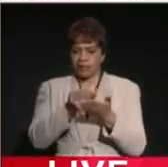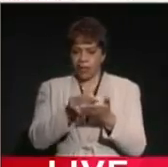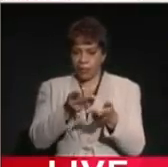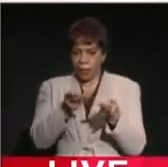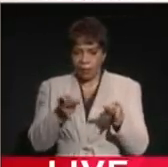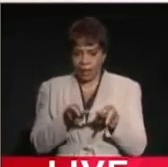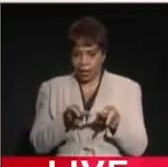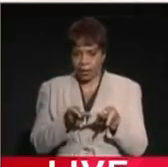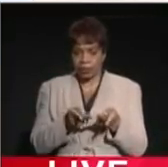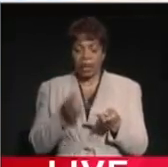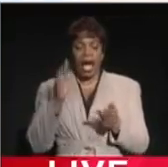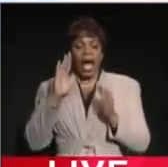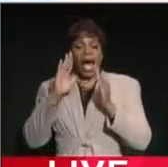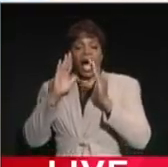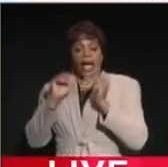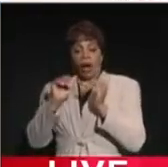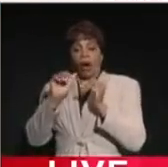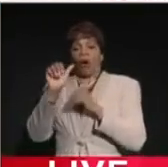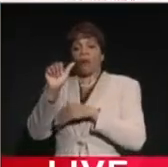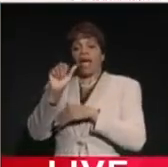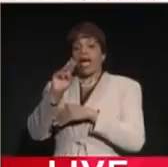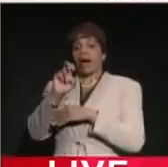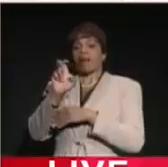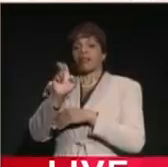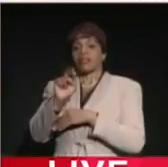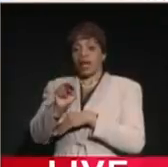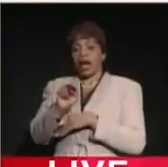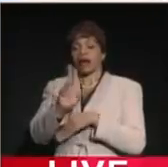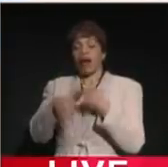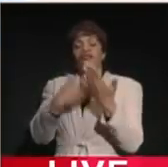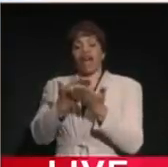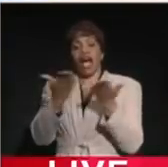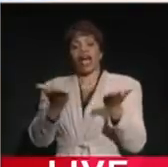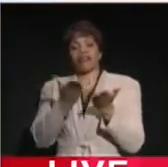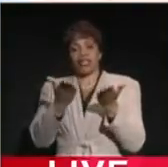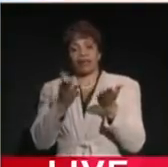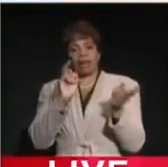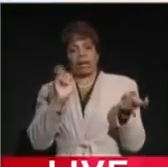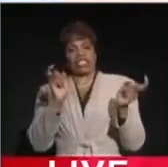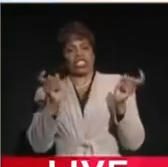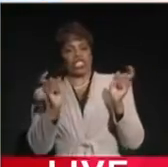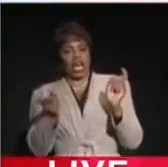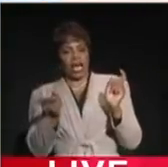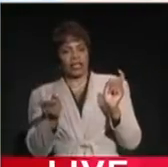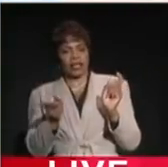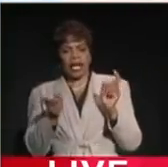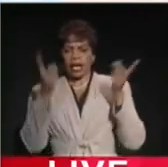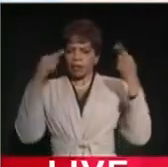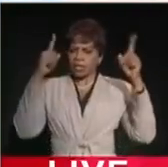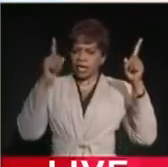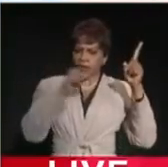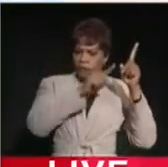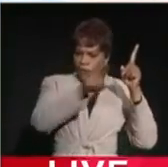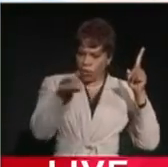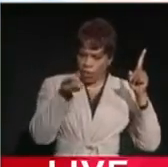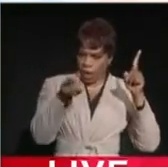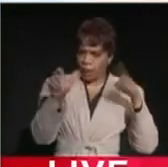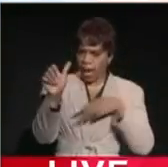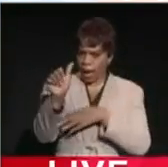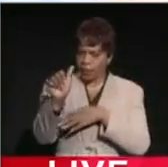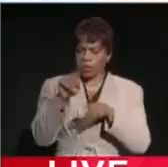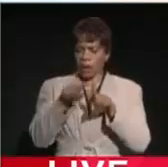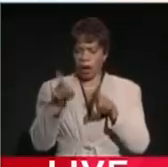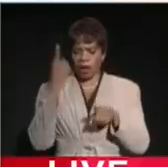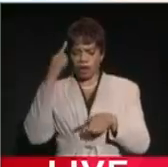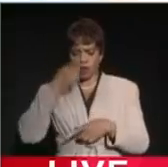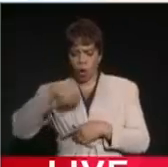hope Amazon comes to New Jersey. That would be a game changer. But they've got to come on terms that not just work for them, but they've got to work for us. I looked at